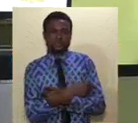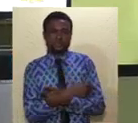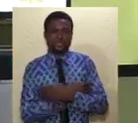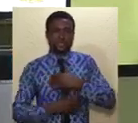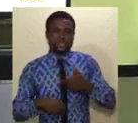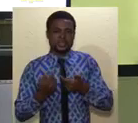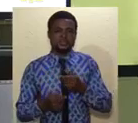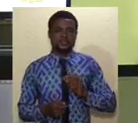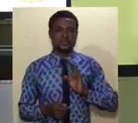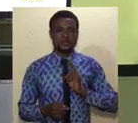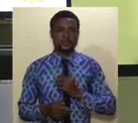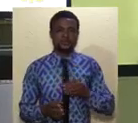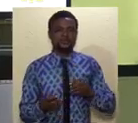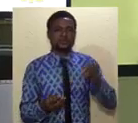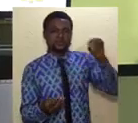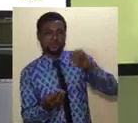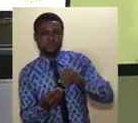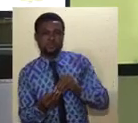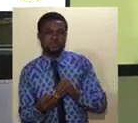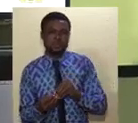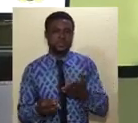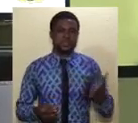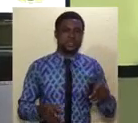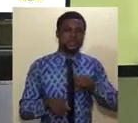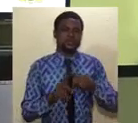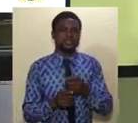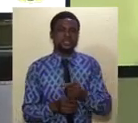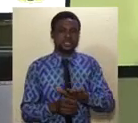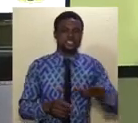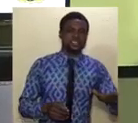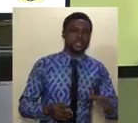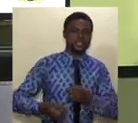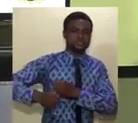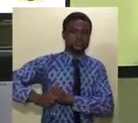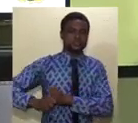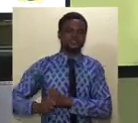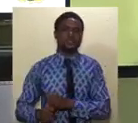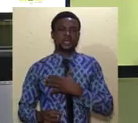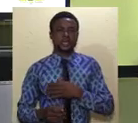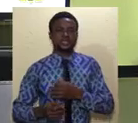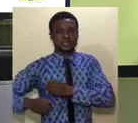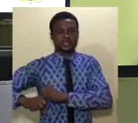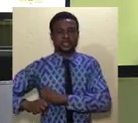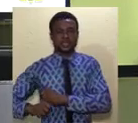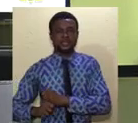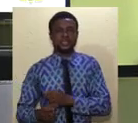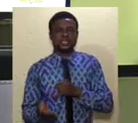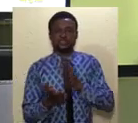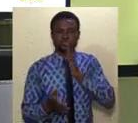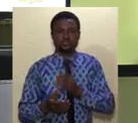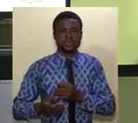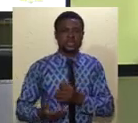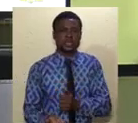give us more clarity on all these issues that has to do with child protection and safeguarding as